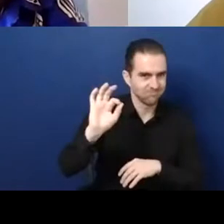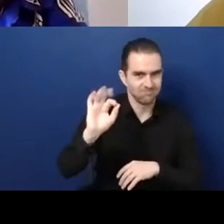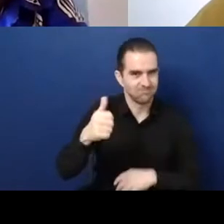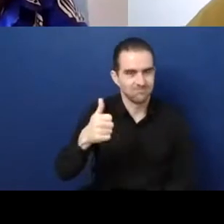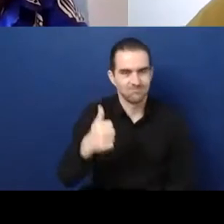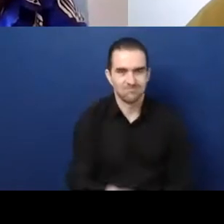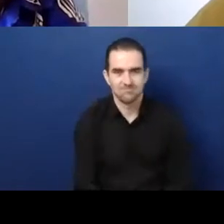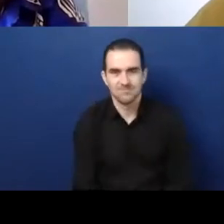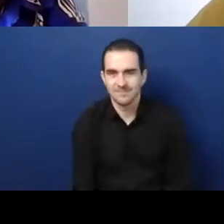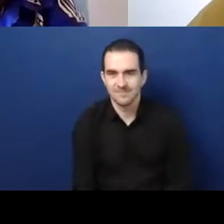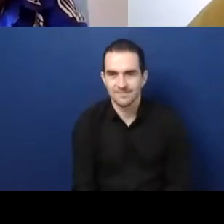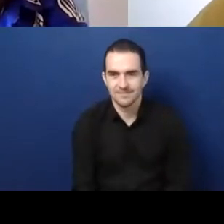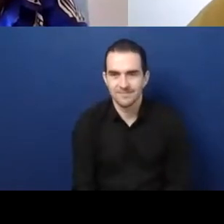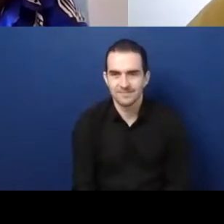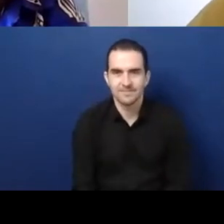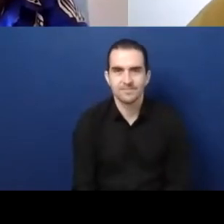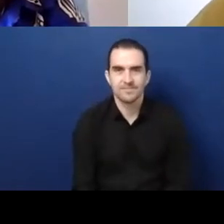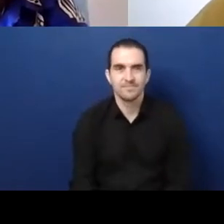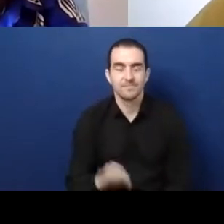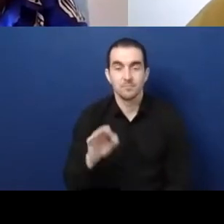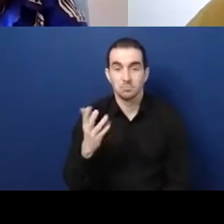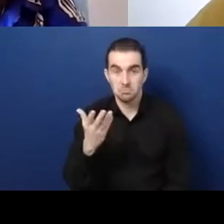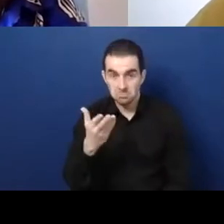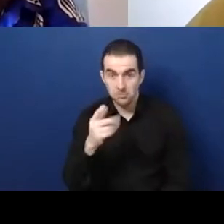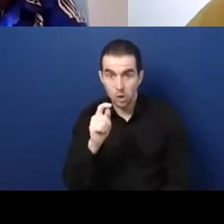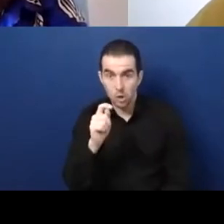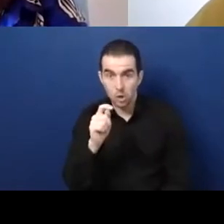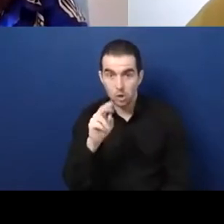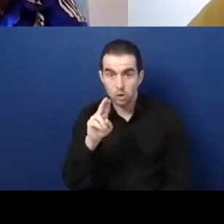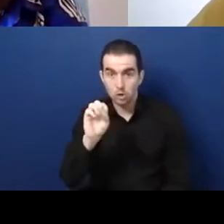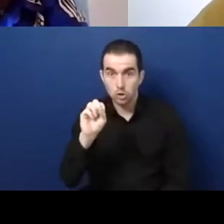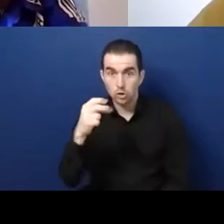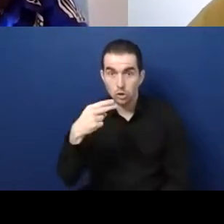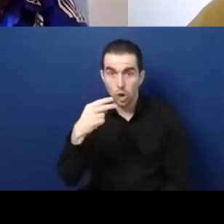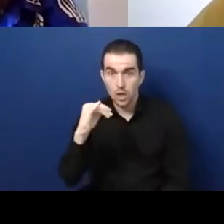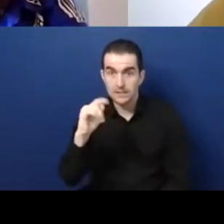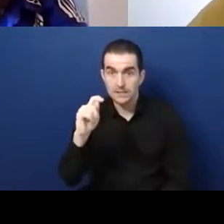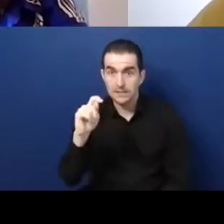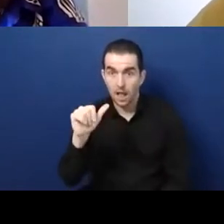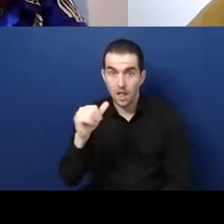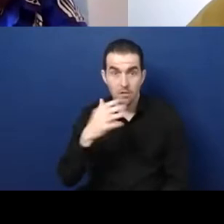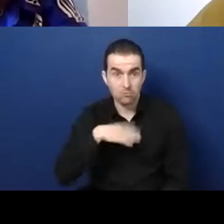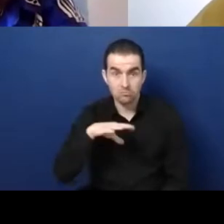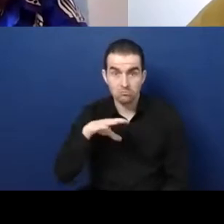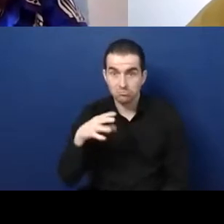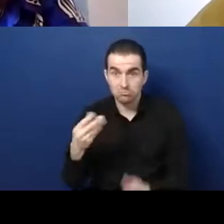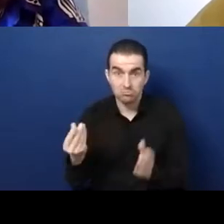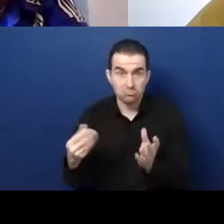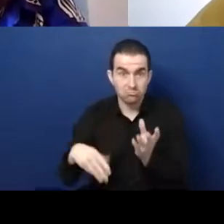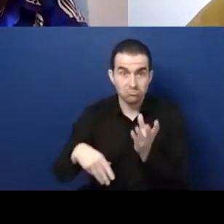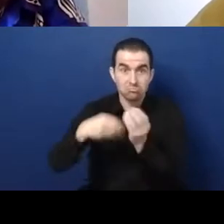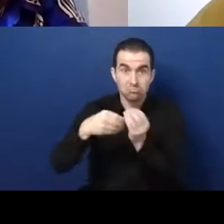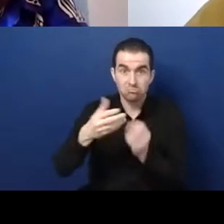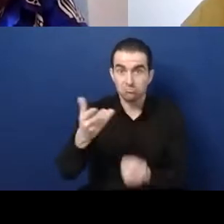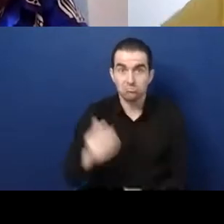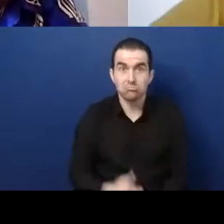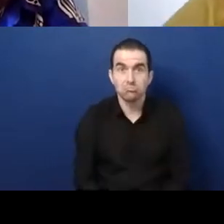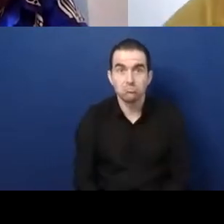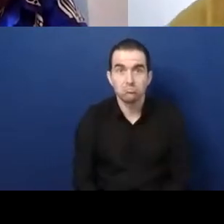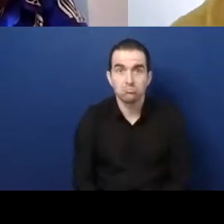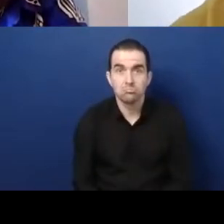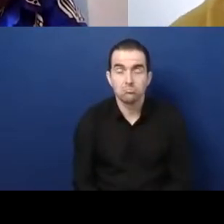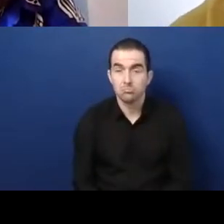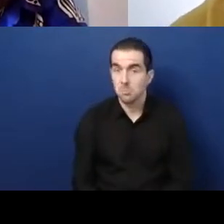Yes, thank you so much. I'll continue with you, Lucy, and certainly Tushita, do jump in. There's